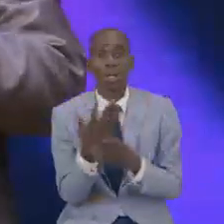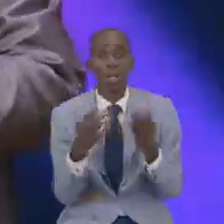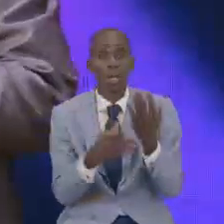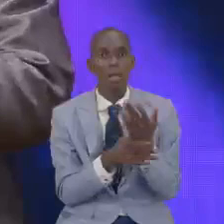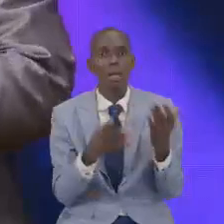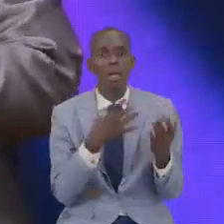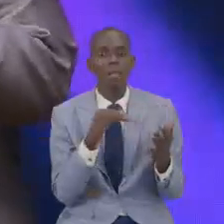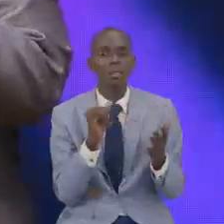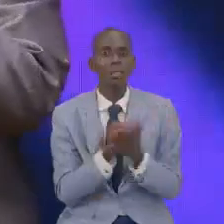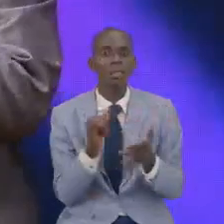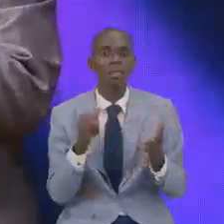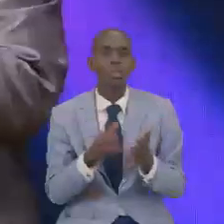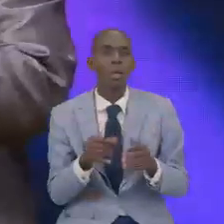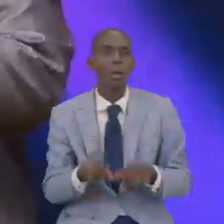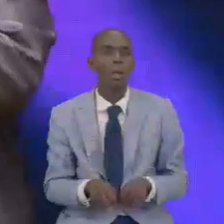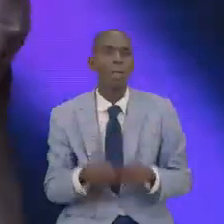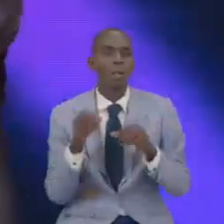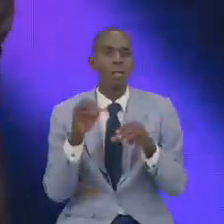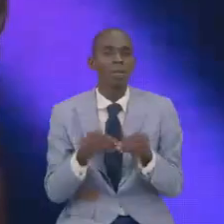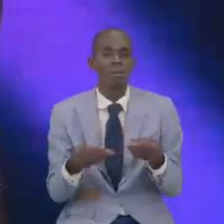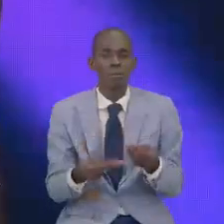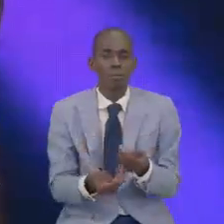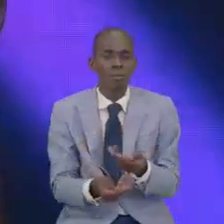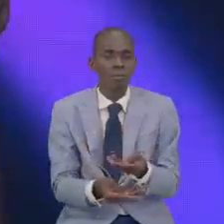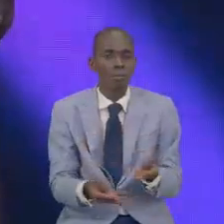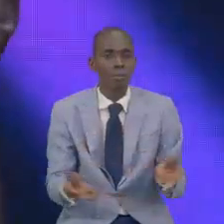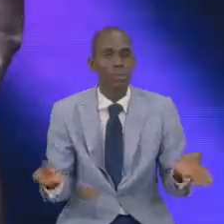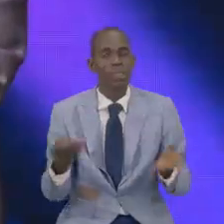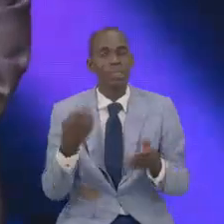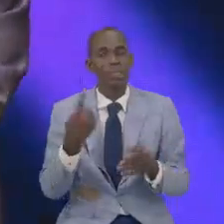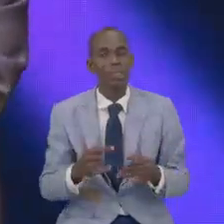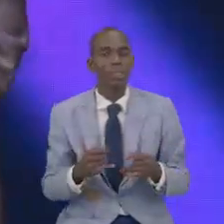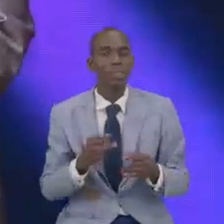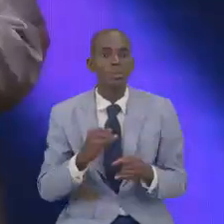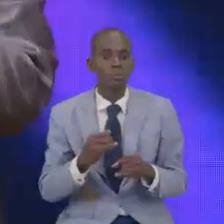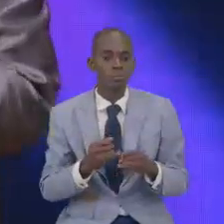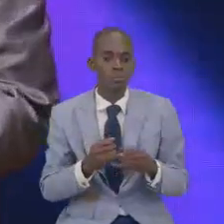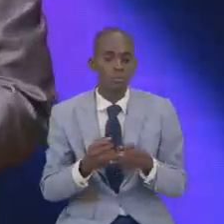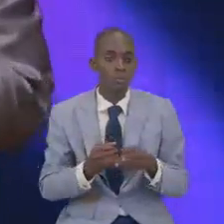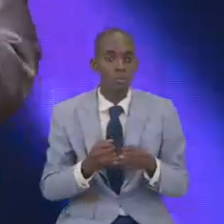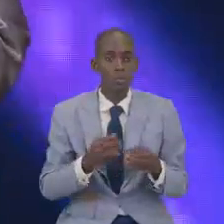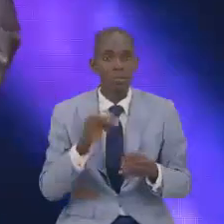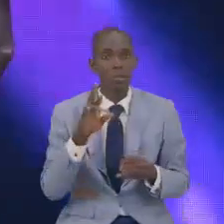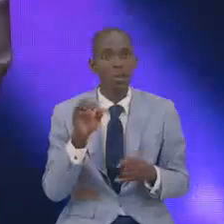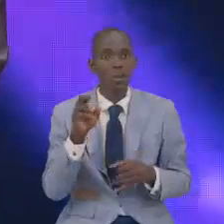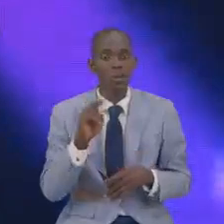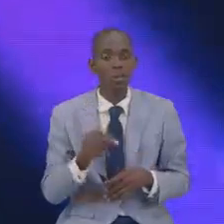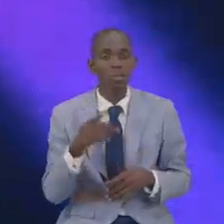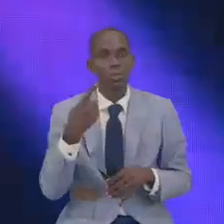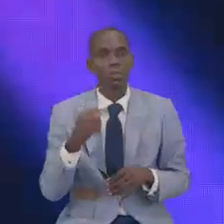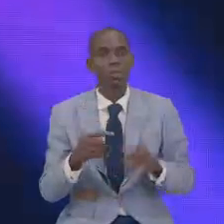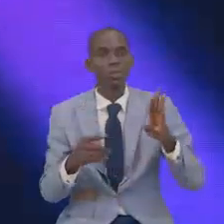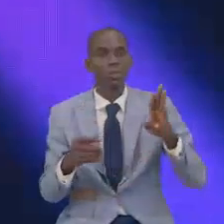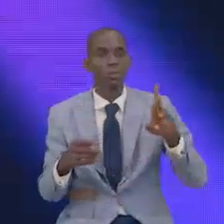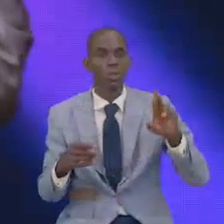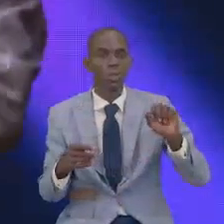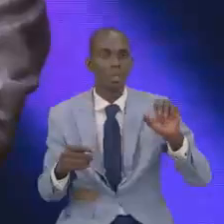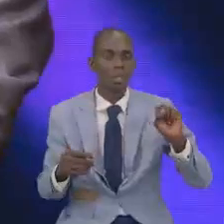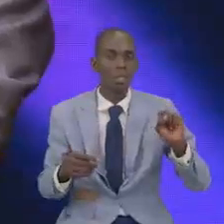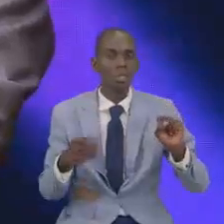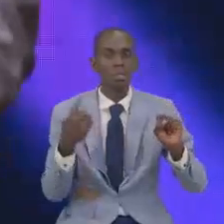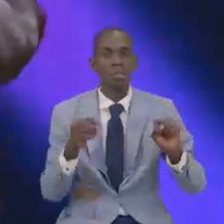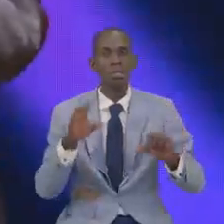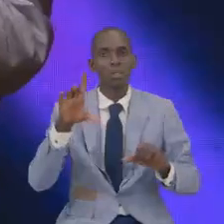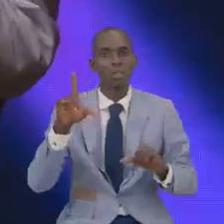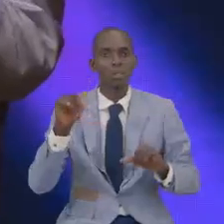and that it break in pieces the iron, the brass, the clay, the silver,